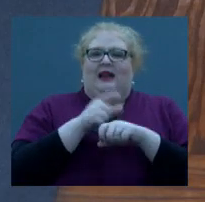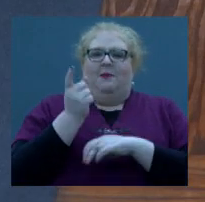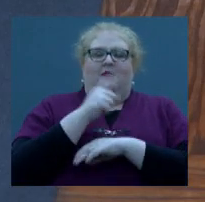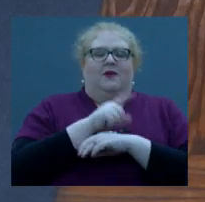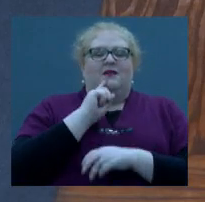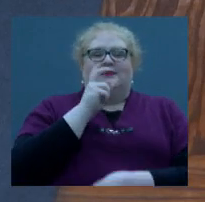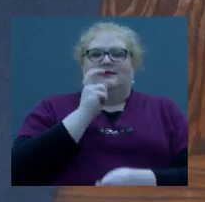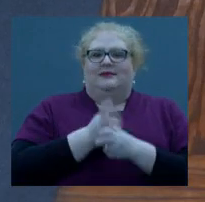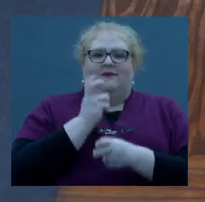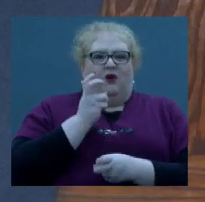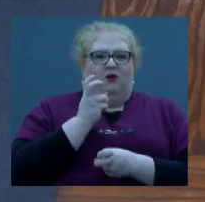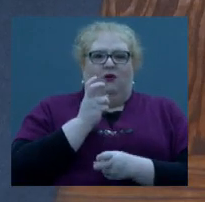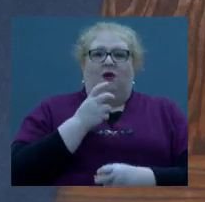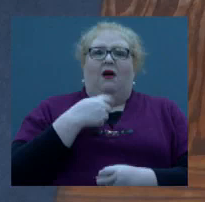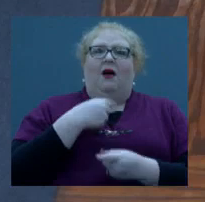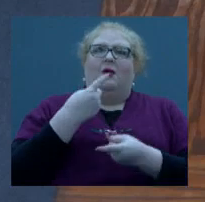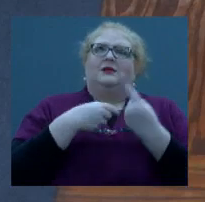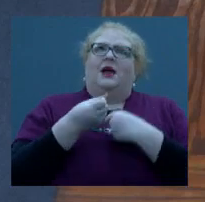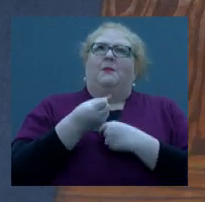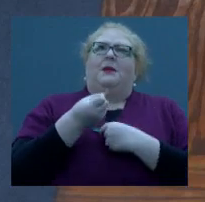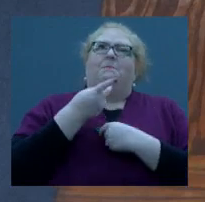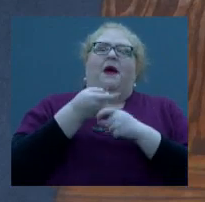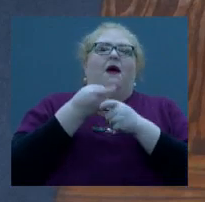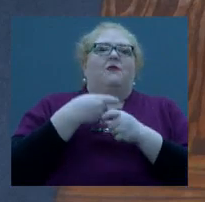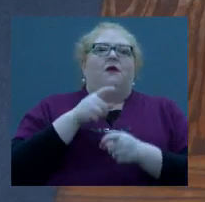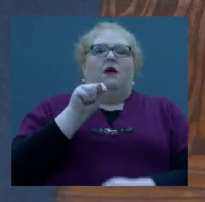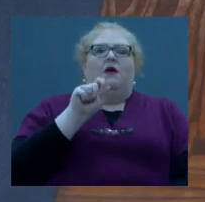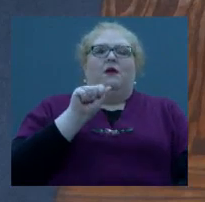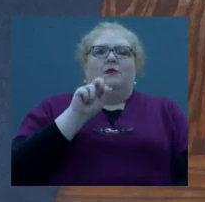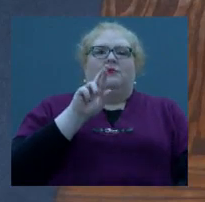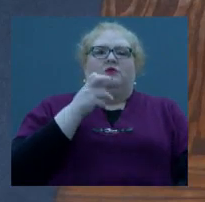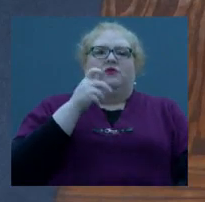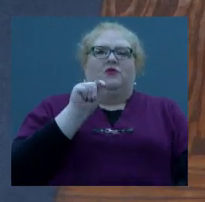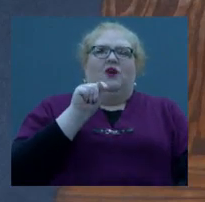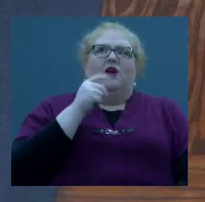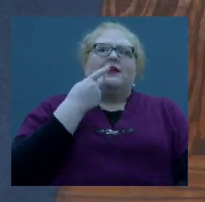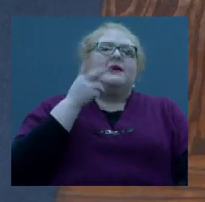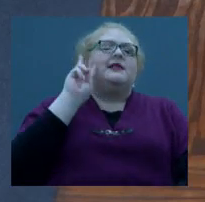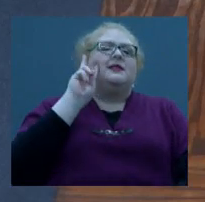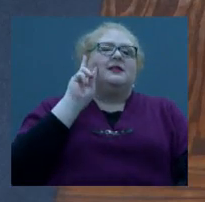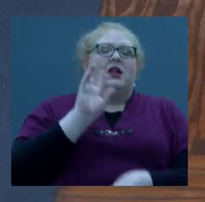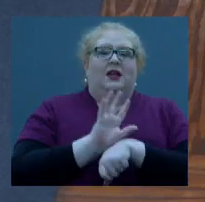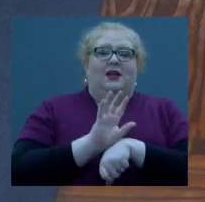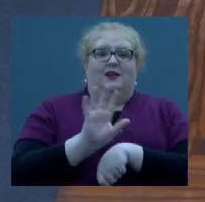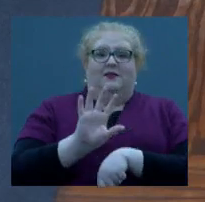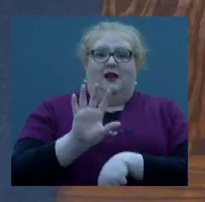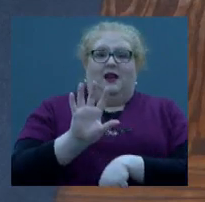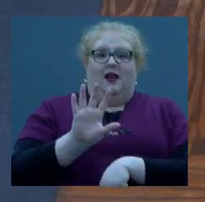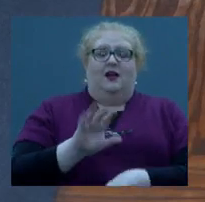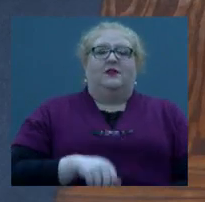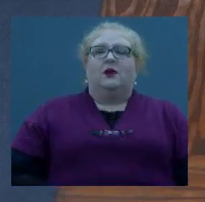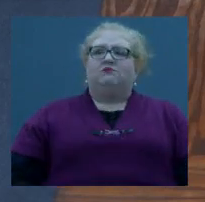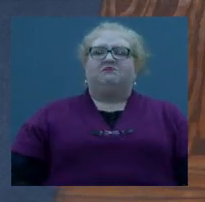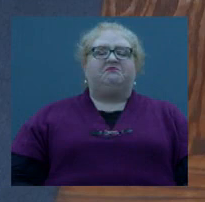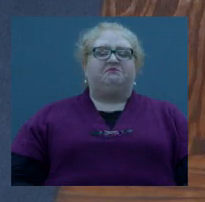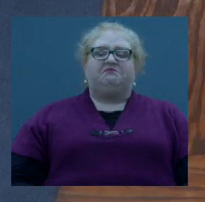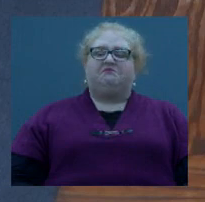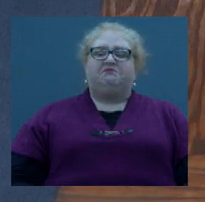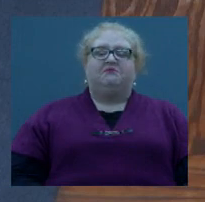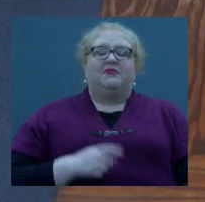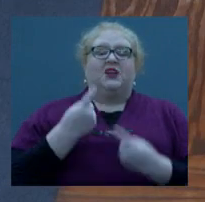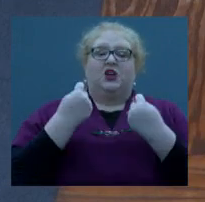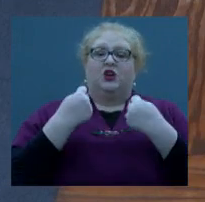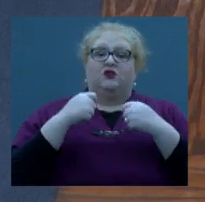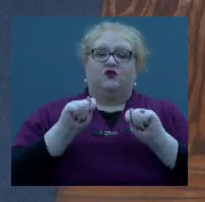tell you, I was coming back from Target day before yesterday at 5 o'clock, and the traffic trying to go south